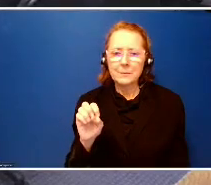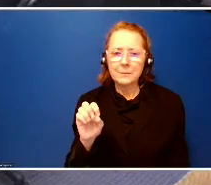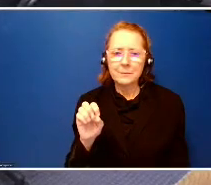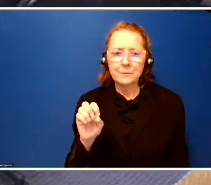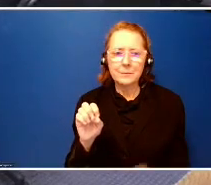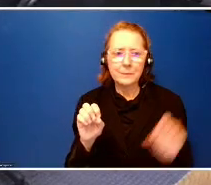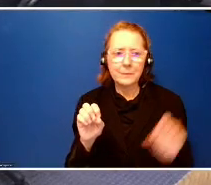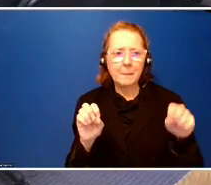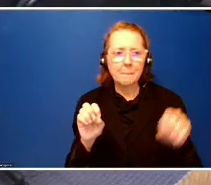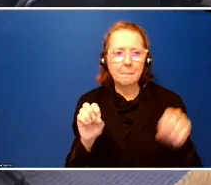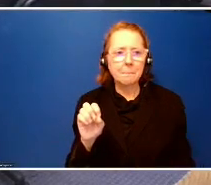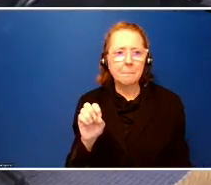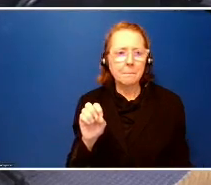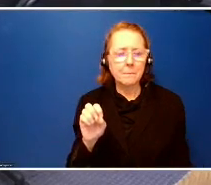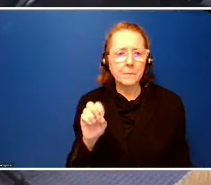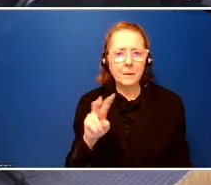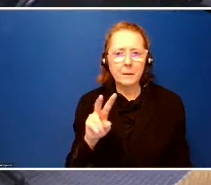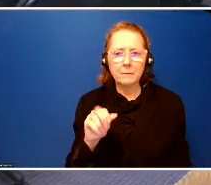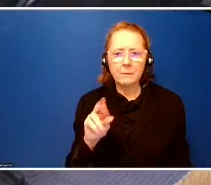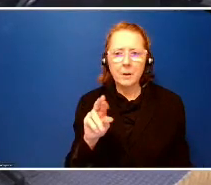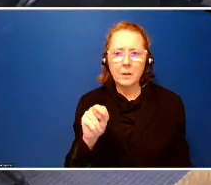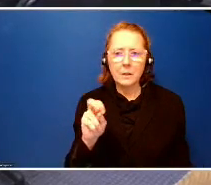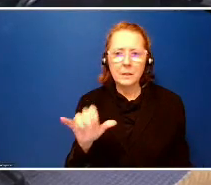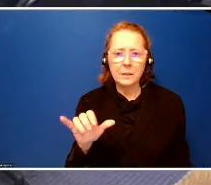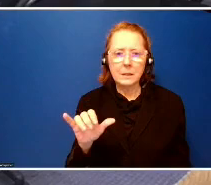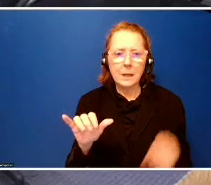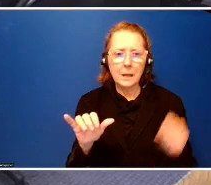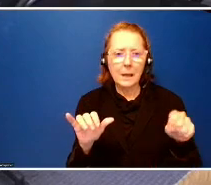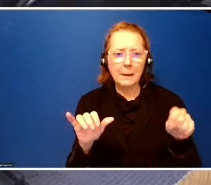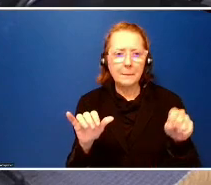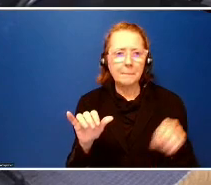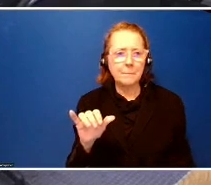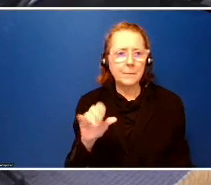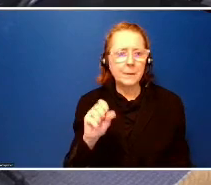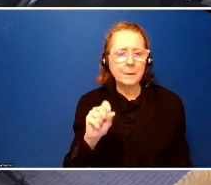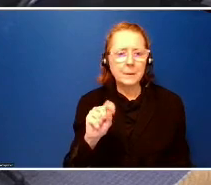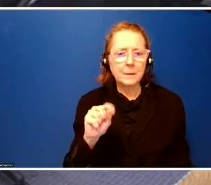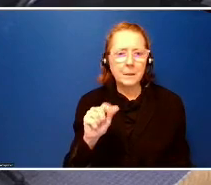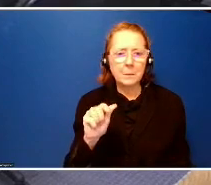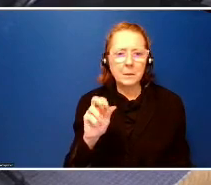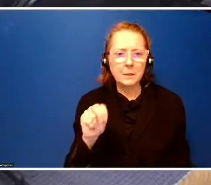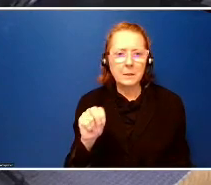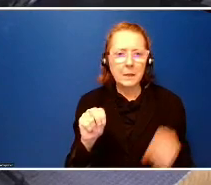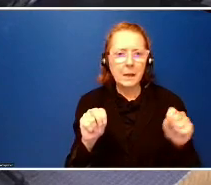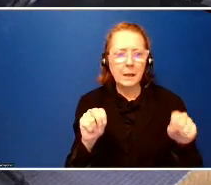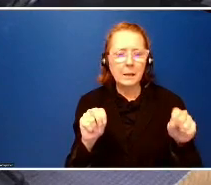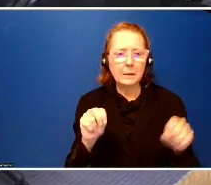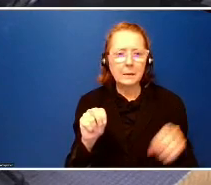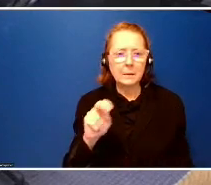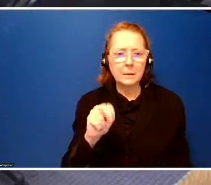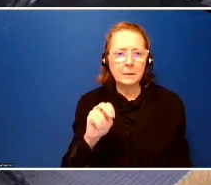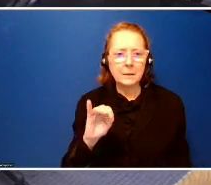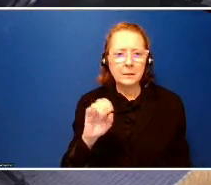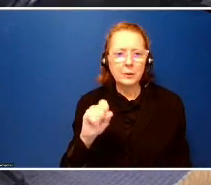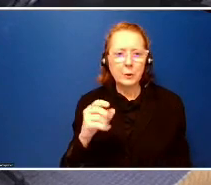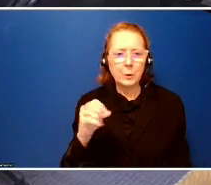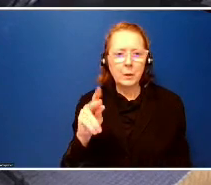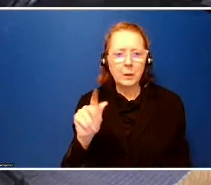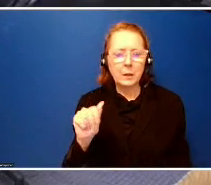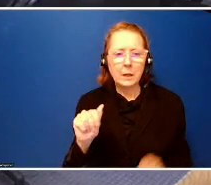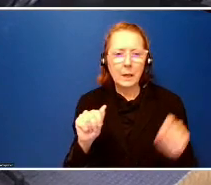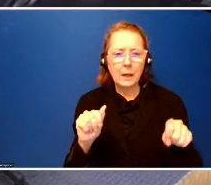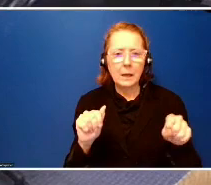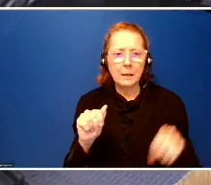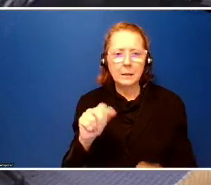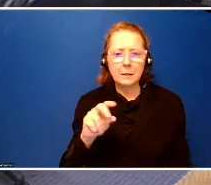Aye. Councilor Varney. Aye. Councilor Stapleton. Aye. Councilor Nishioka? Aye.